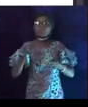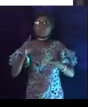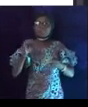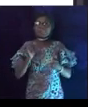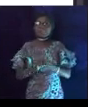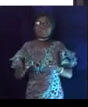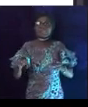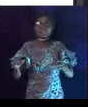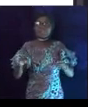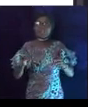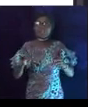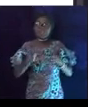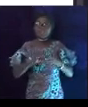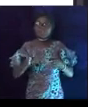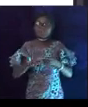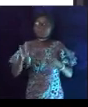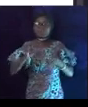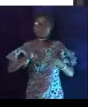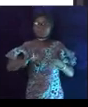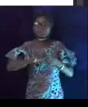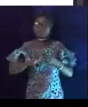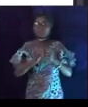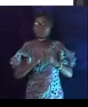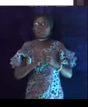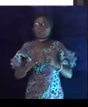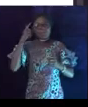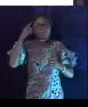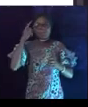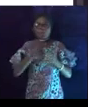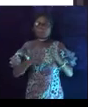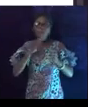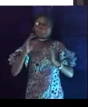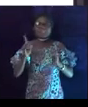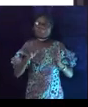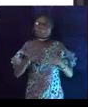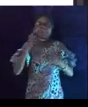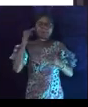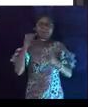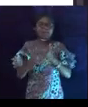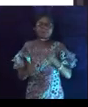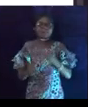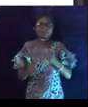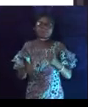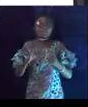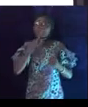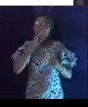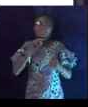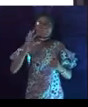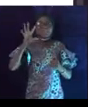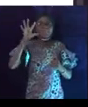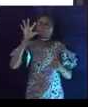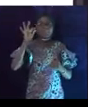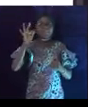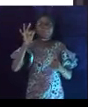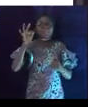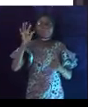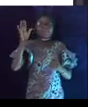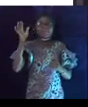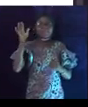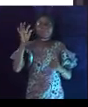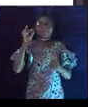Celsius to Fahrenheit. Now you know that to begin with, you have to bring the